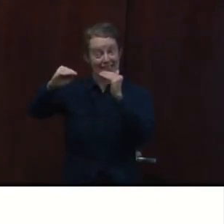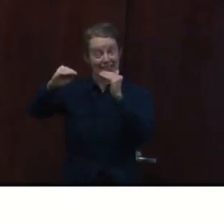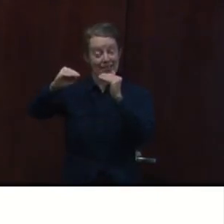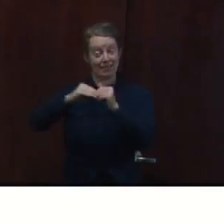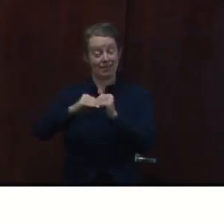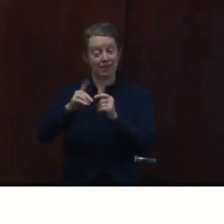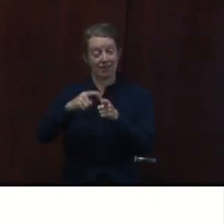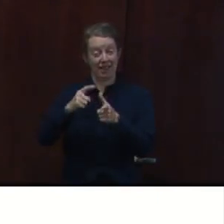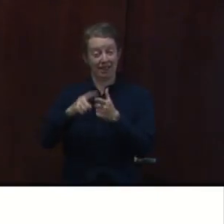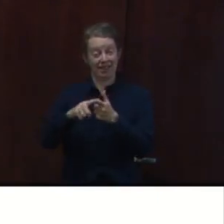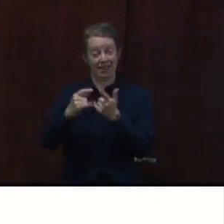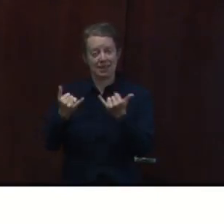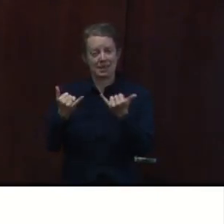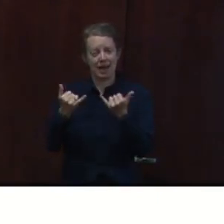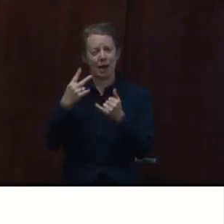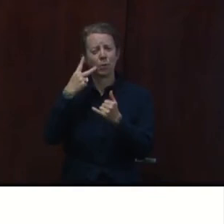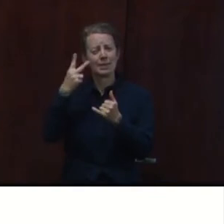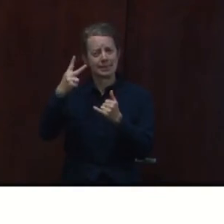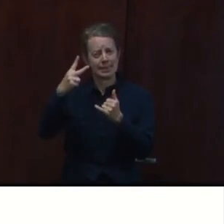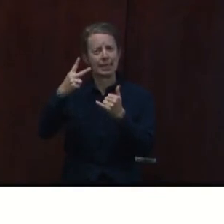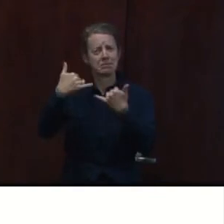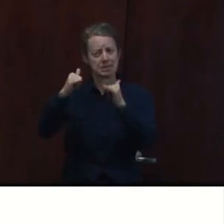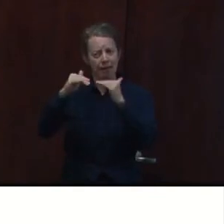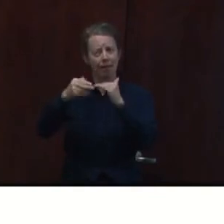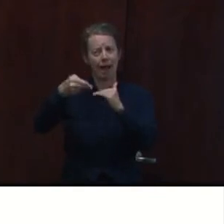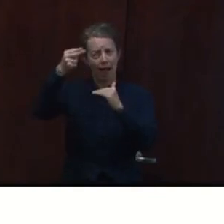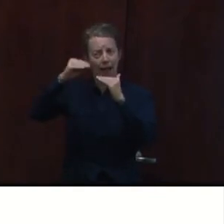that very high, but start to level